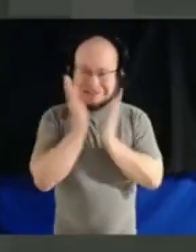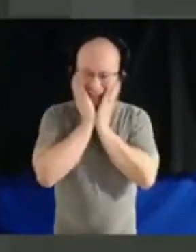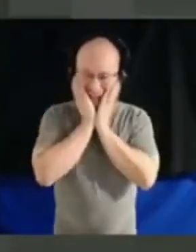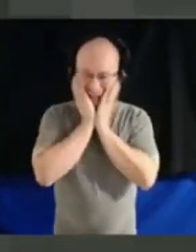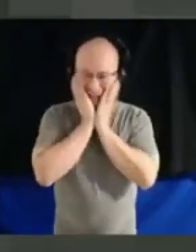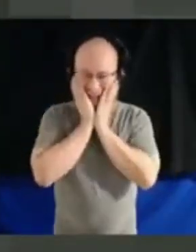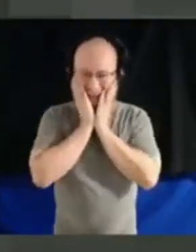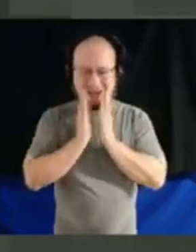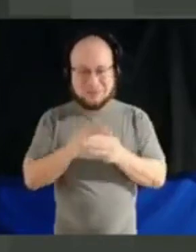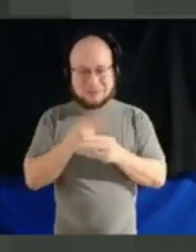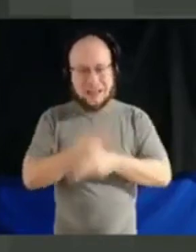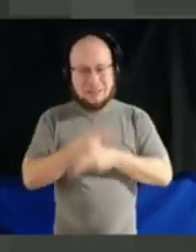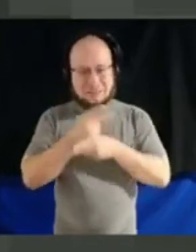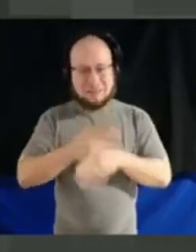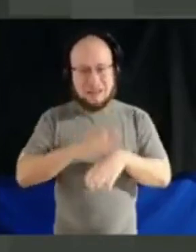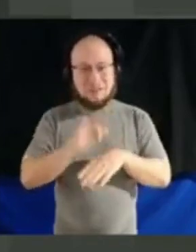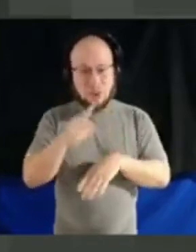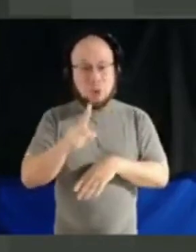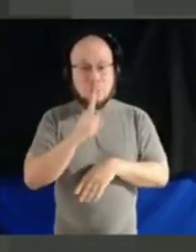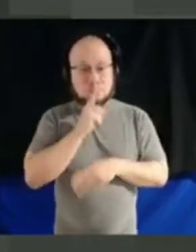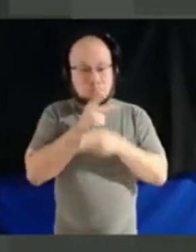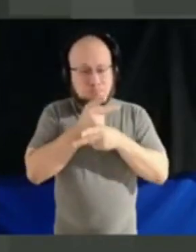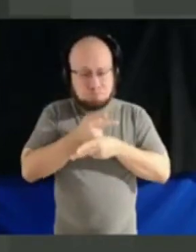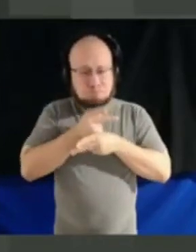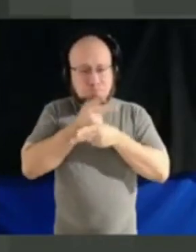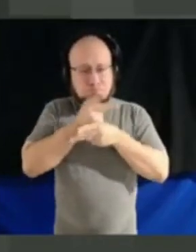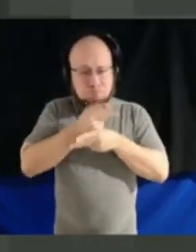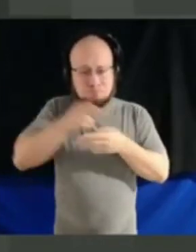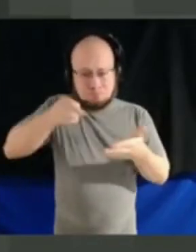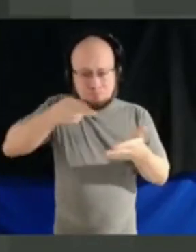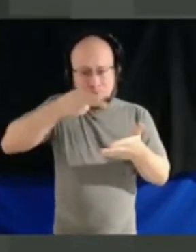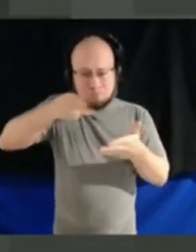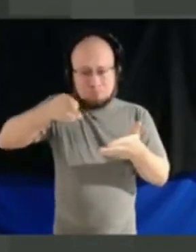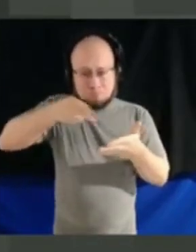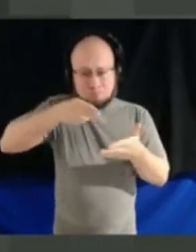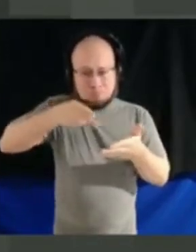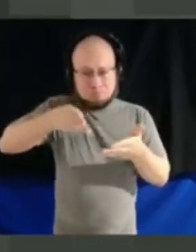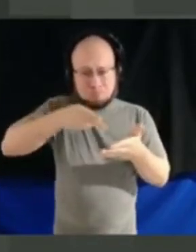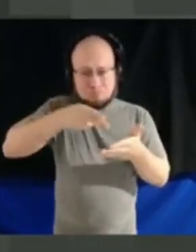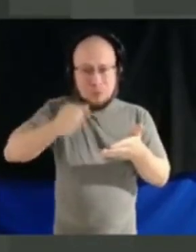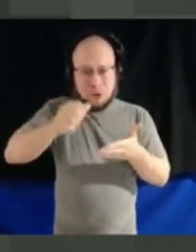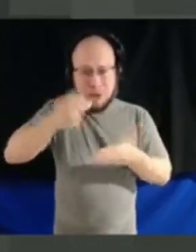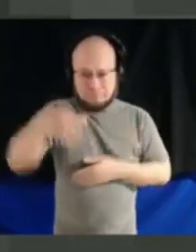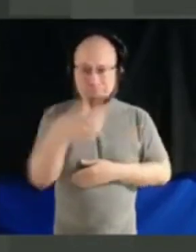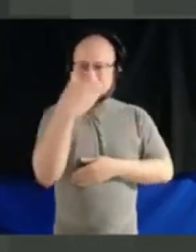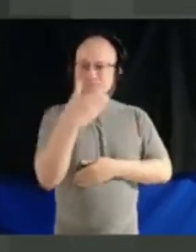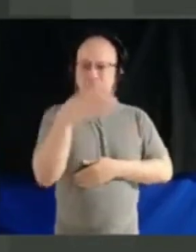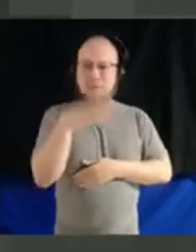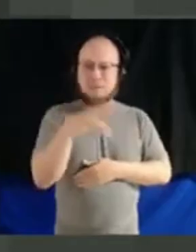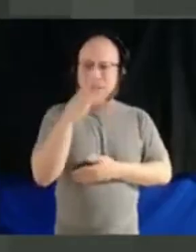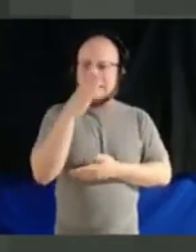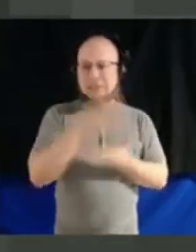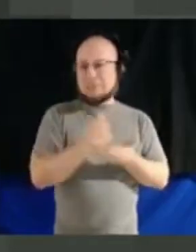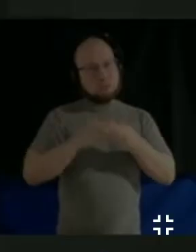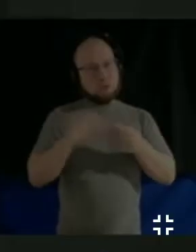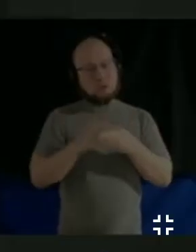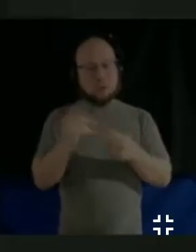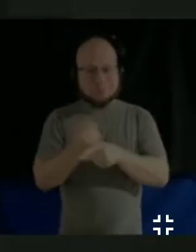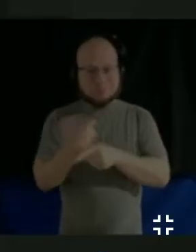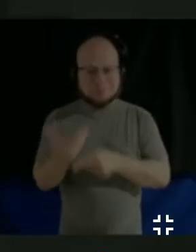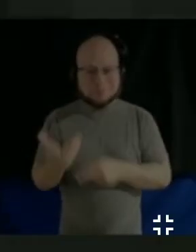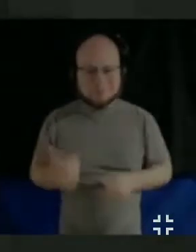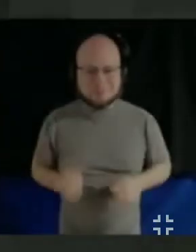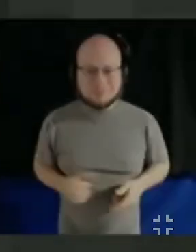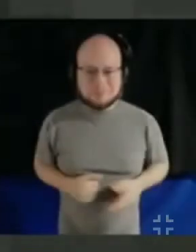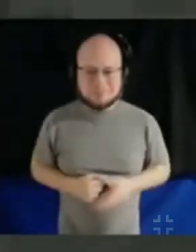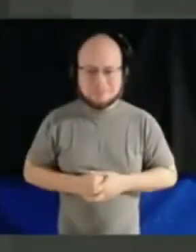But if you're careful enough, if you take your time and you're deliberate, you can get some of those hidden artifacts. And for example, Because